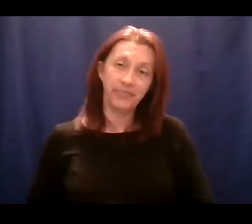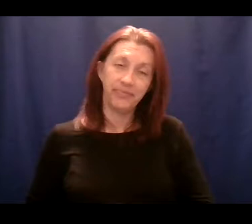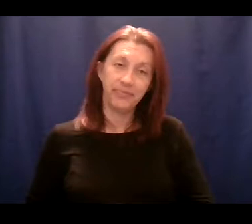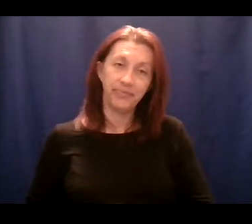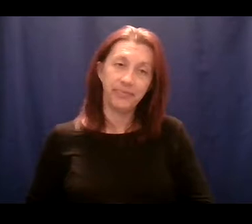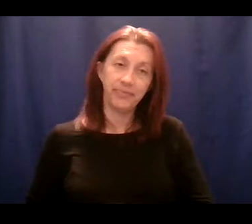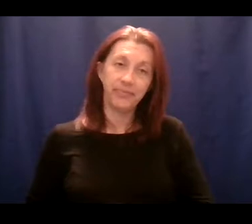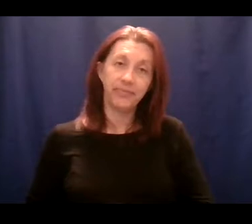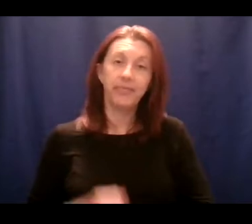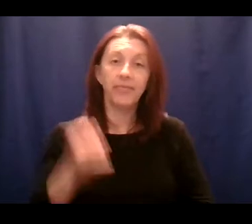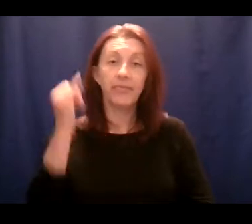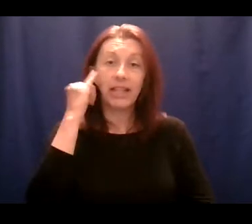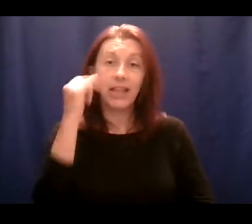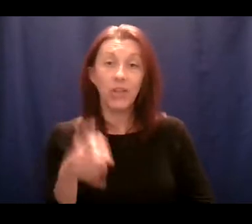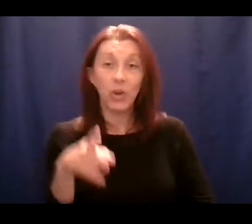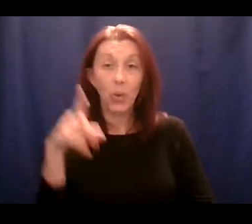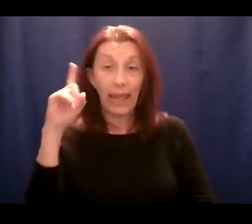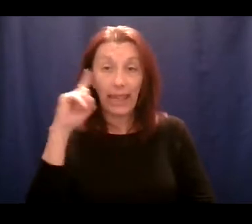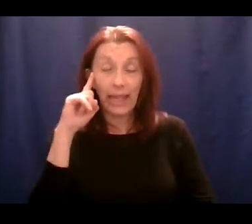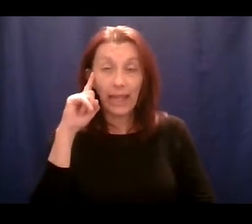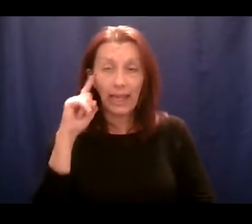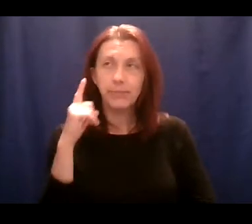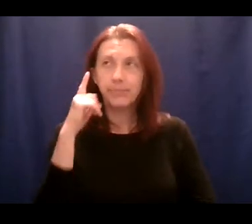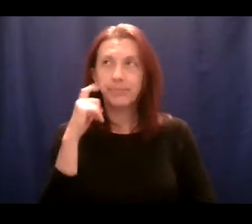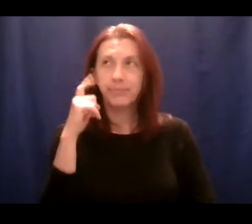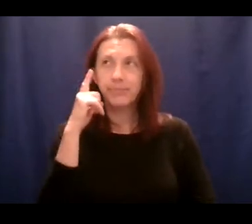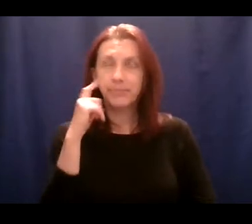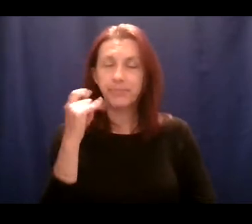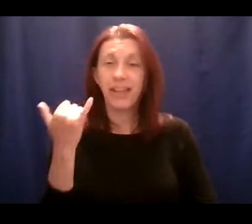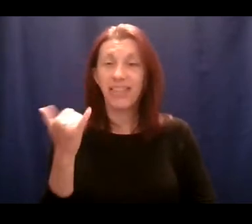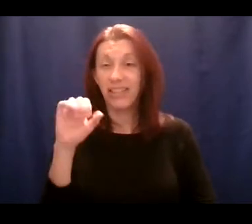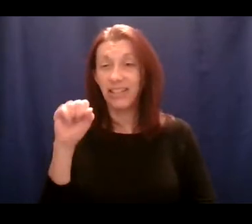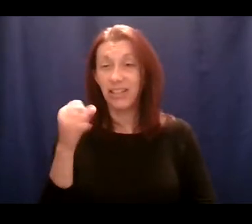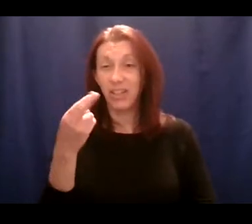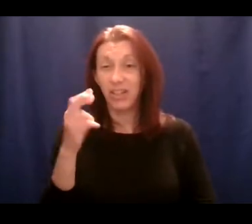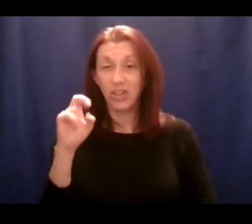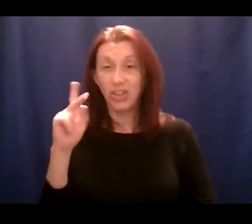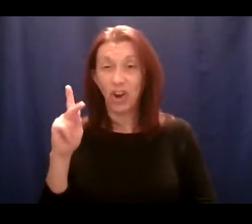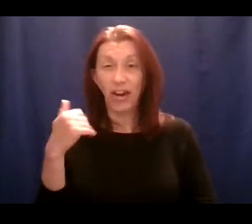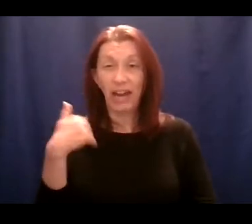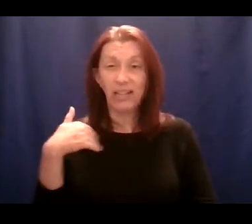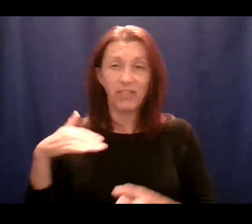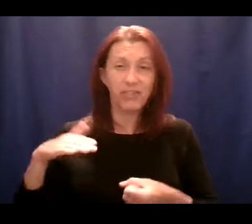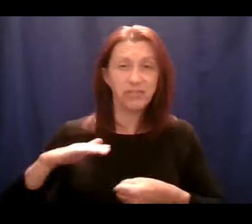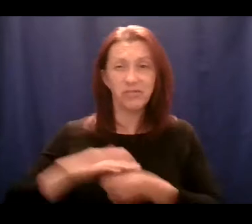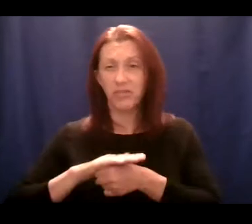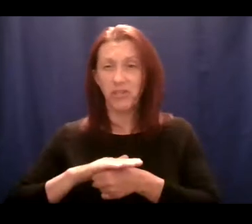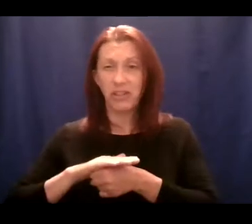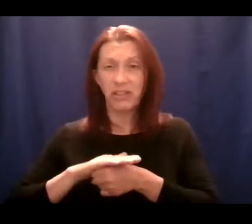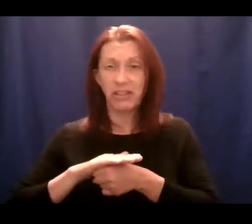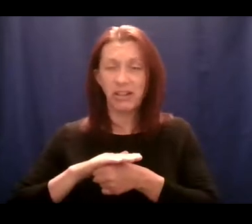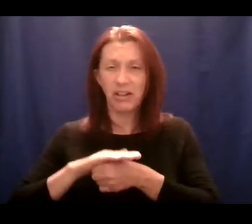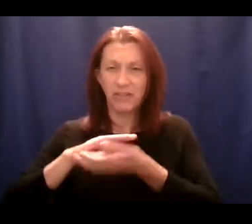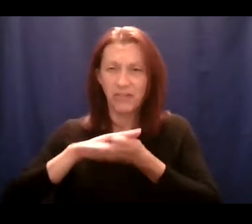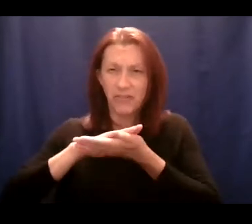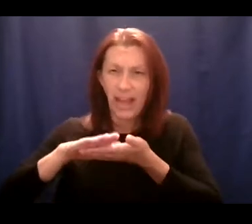Well, if you were thinking, this shark has absolutely flat teeth, and those teeth, just like